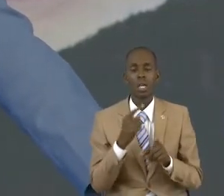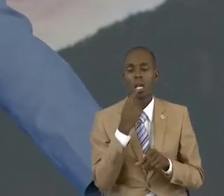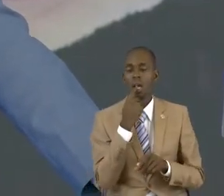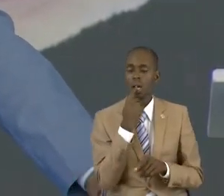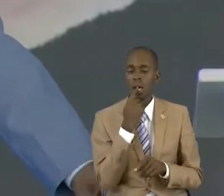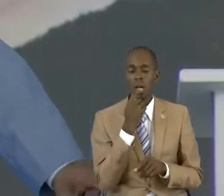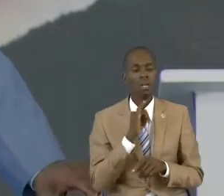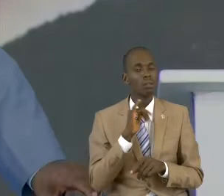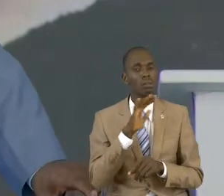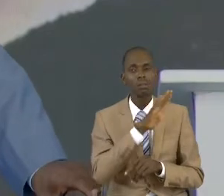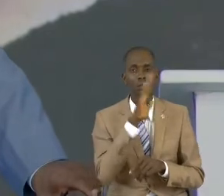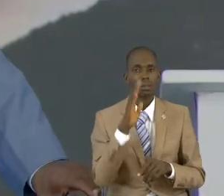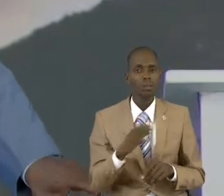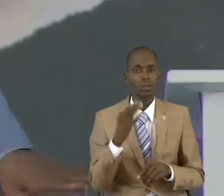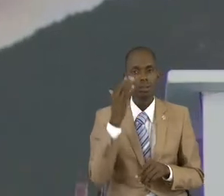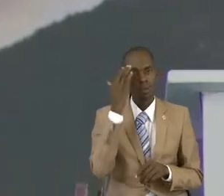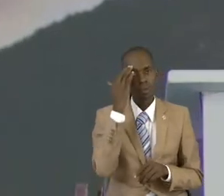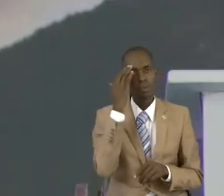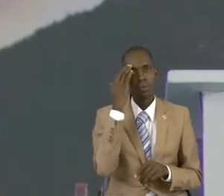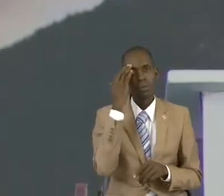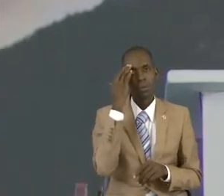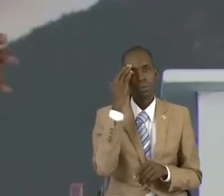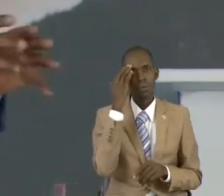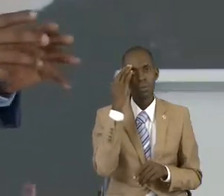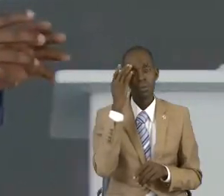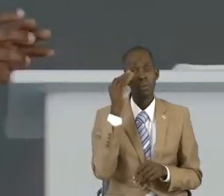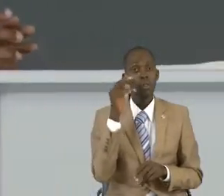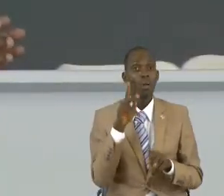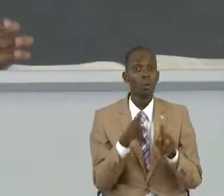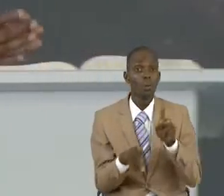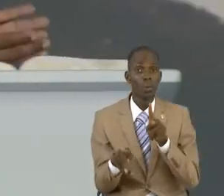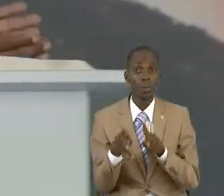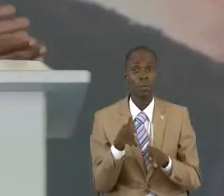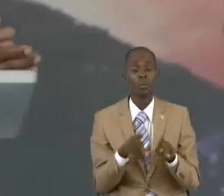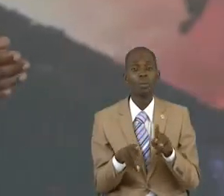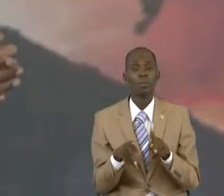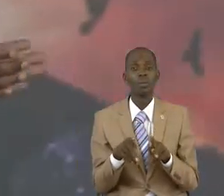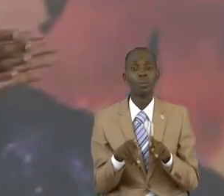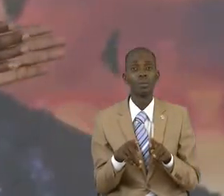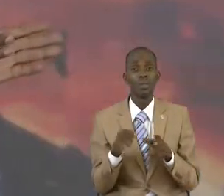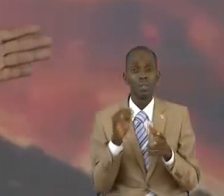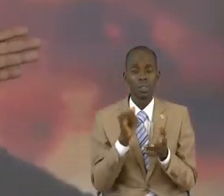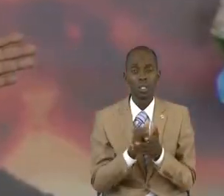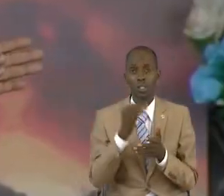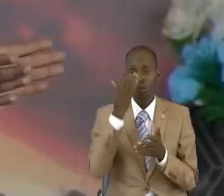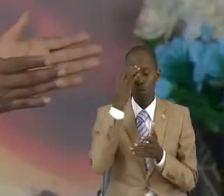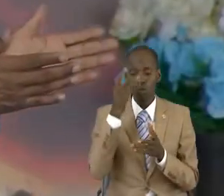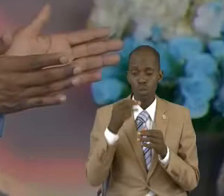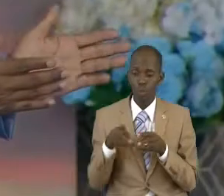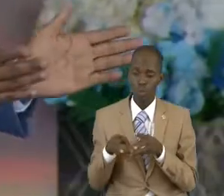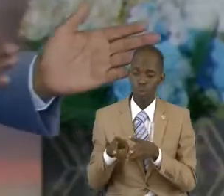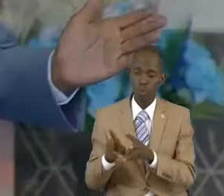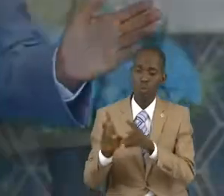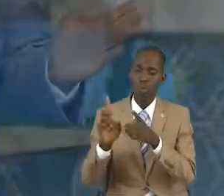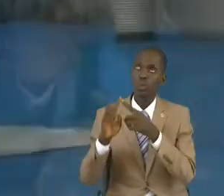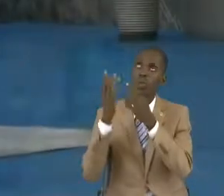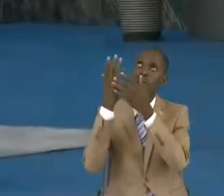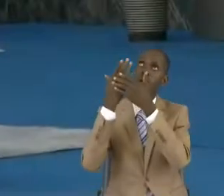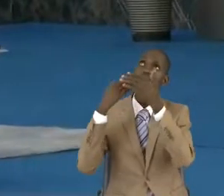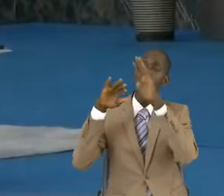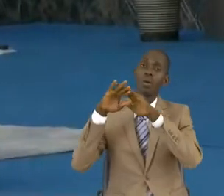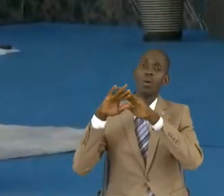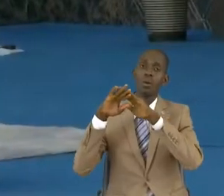I know. The people that know the way to heaven and the way to